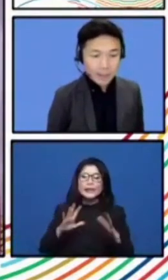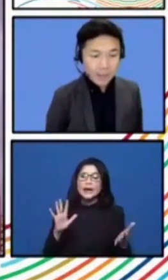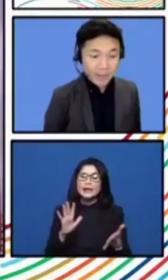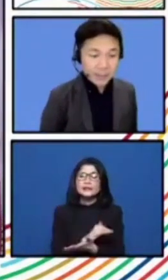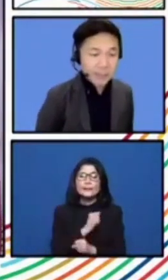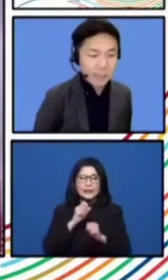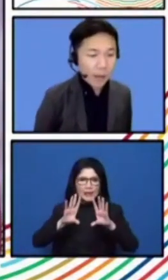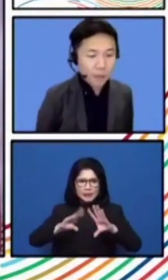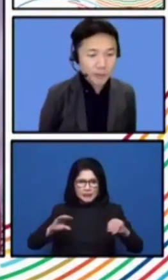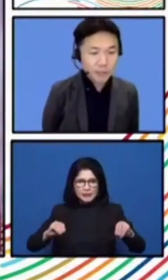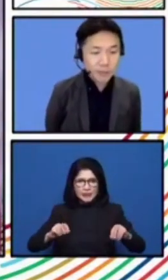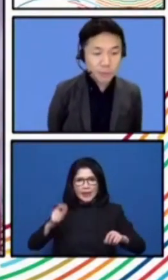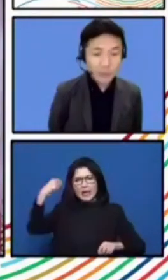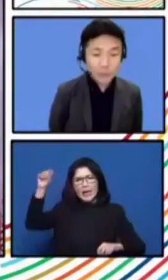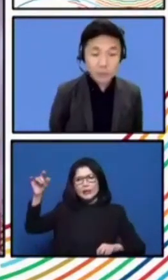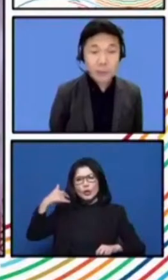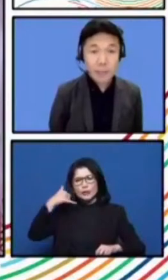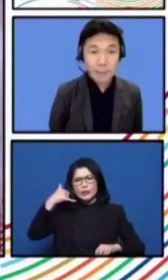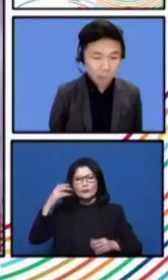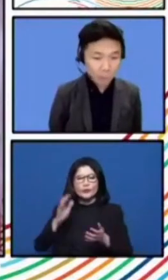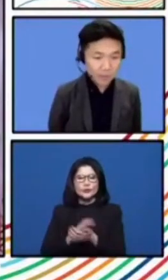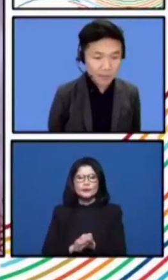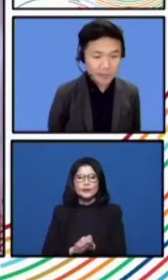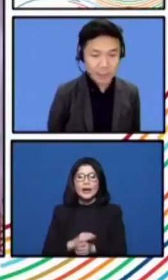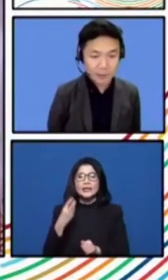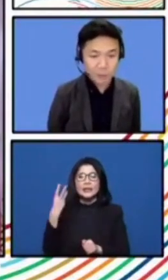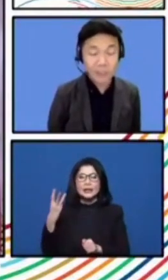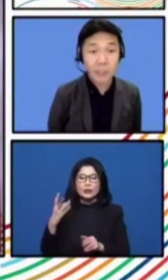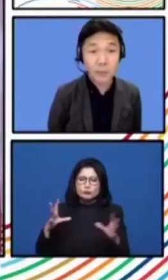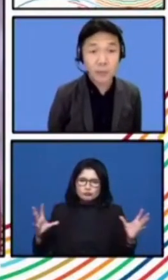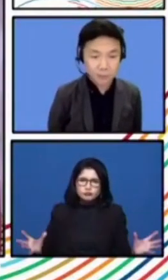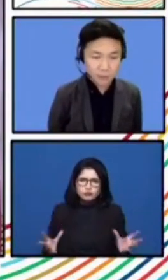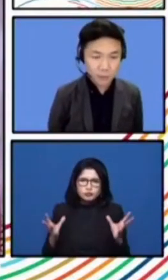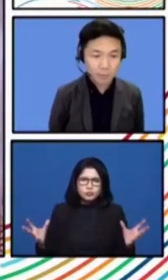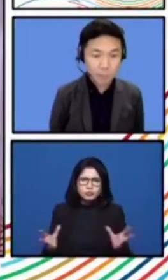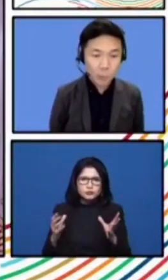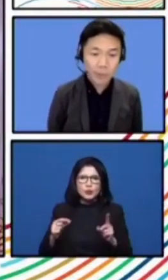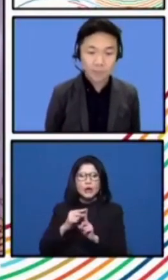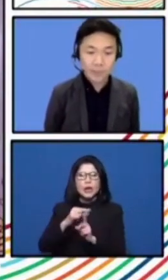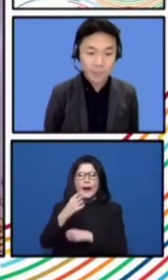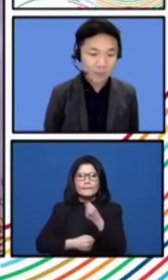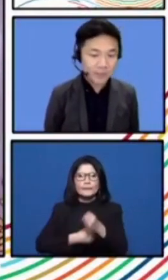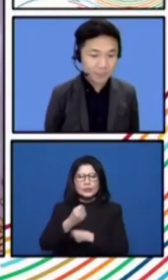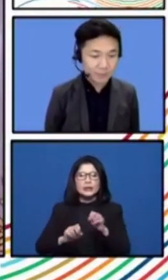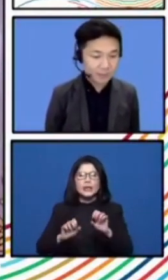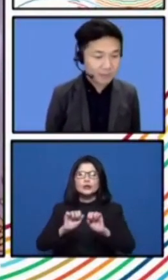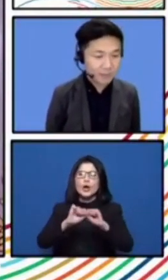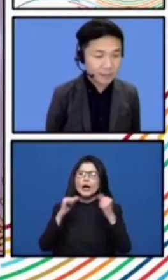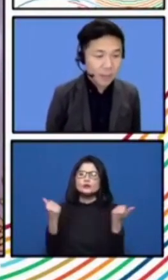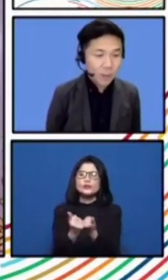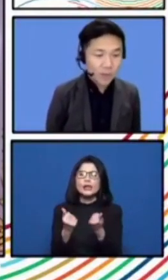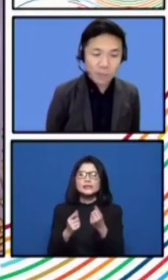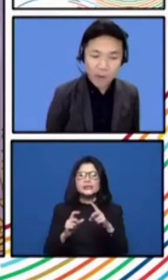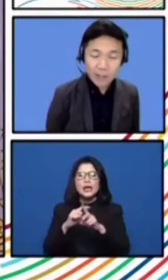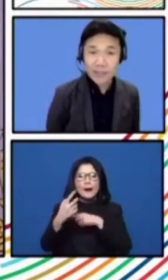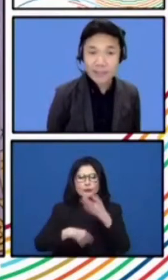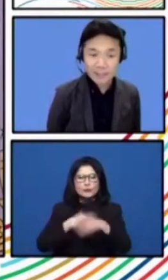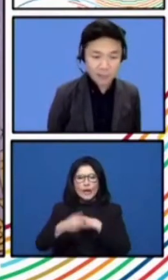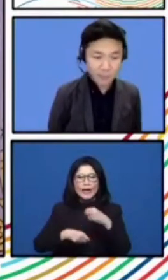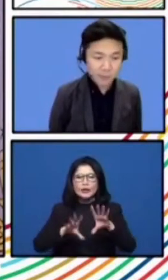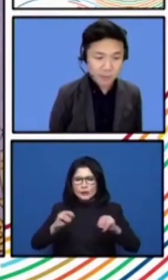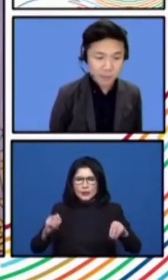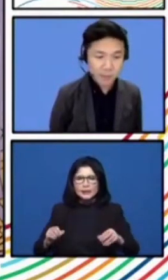and to at least encouraging the Indonesian employers Association to employ people with disabilities with prior